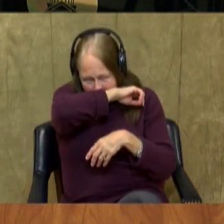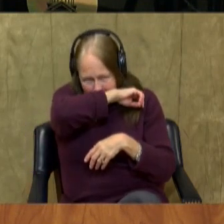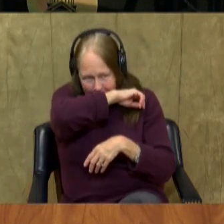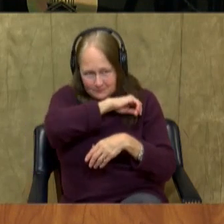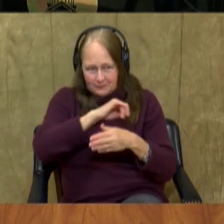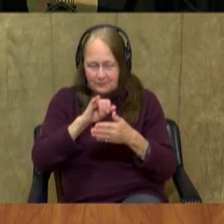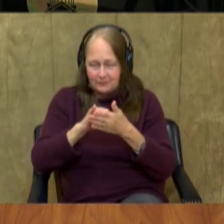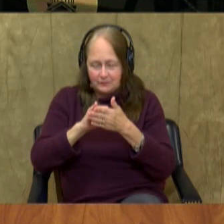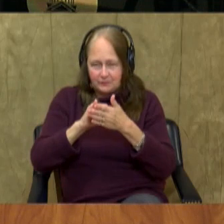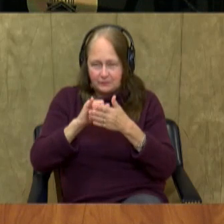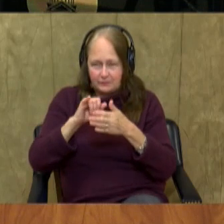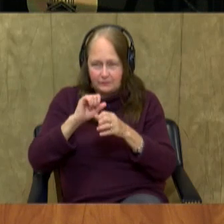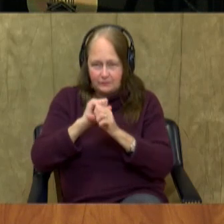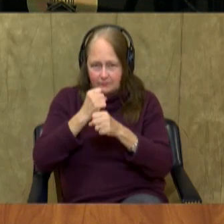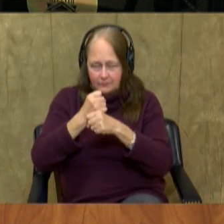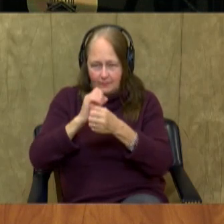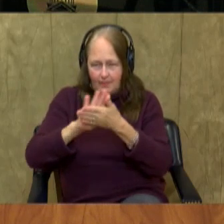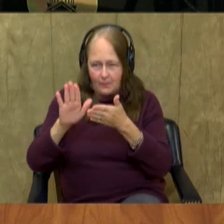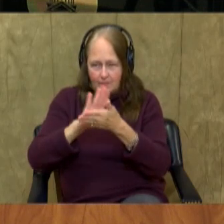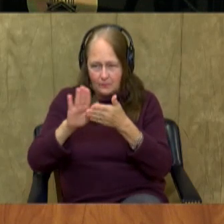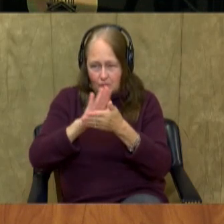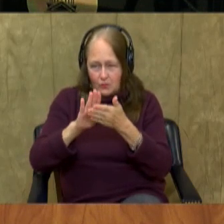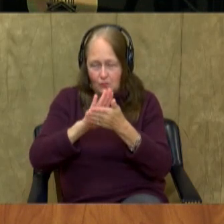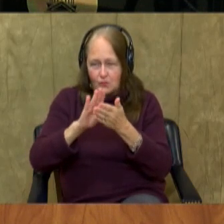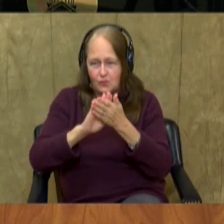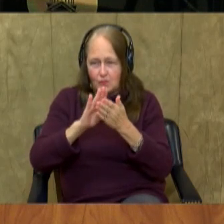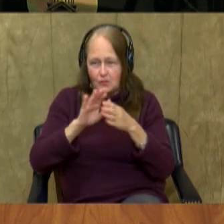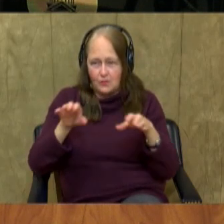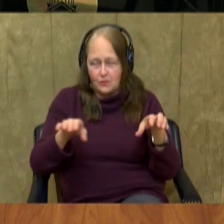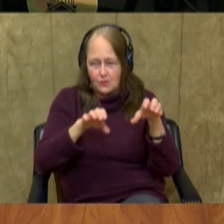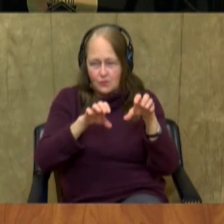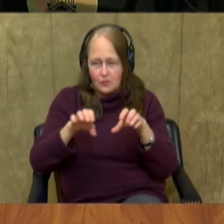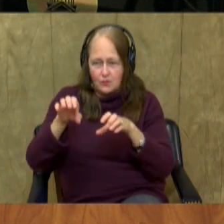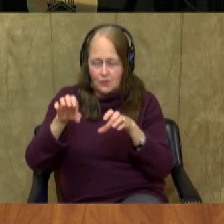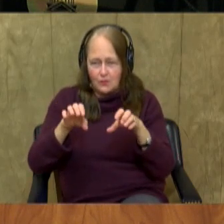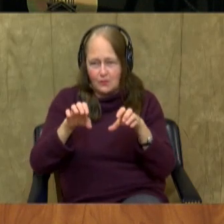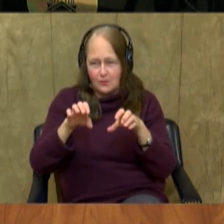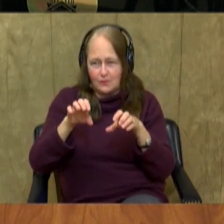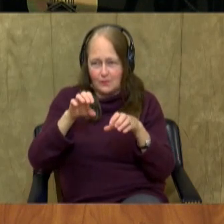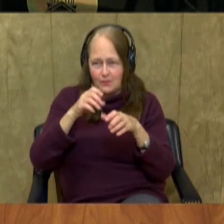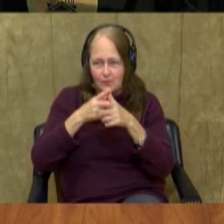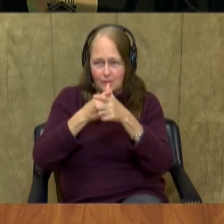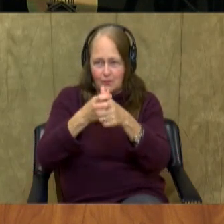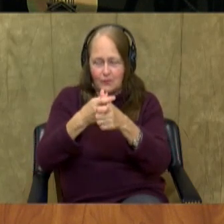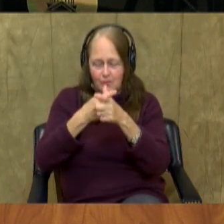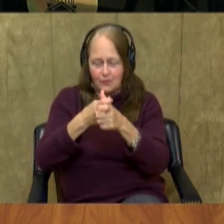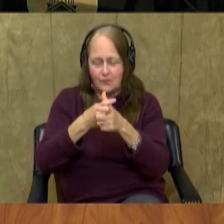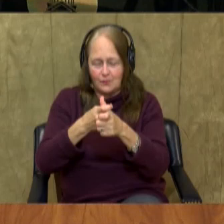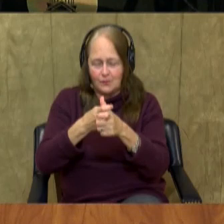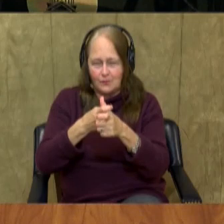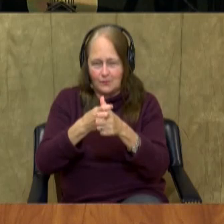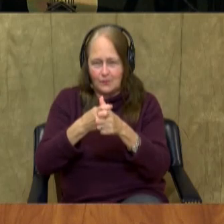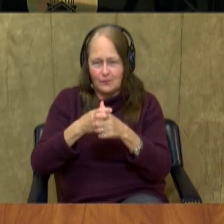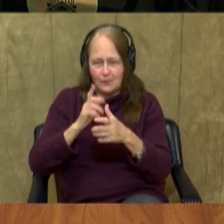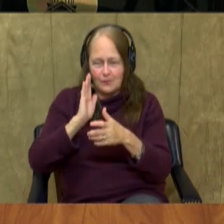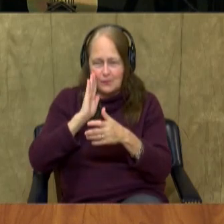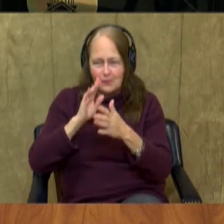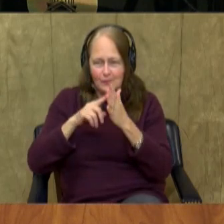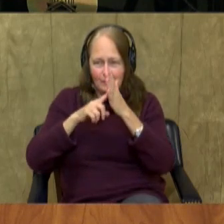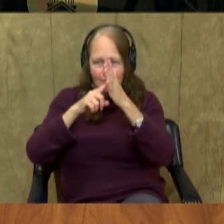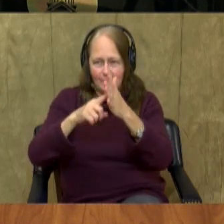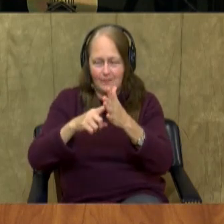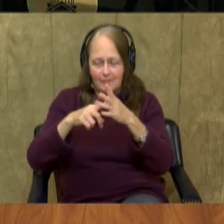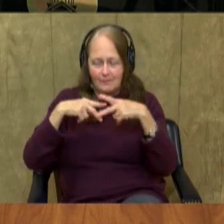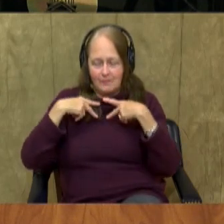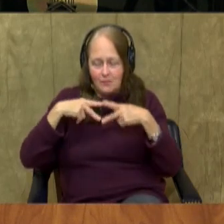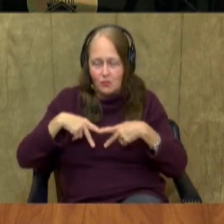from walking around the house if I make him clean up. That's movement. He's doing something. He goes outside and run. He's going to show the